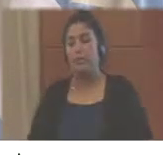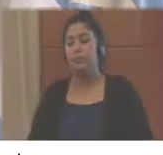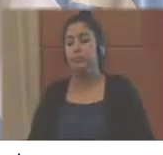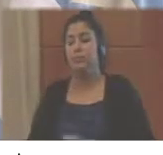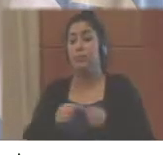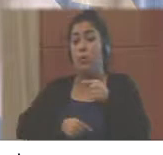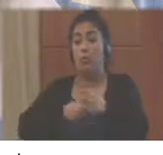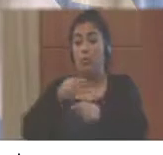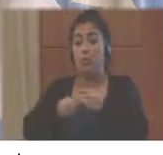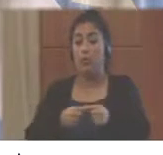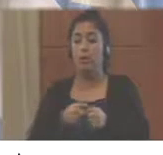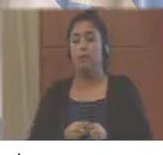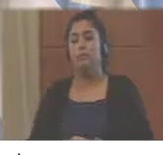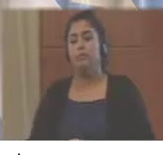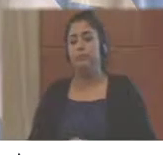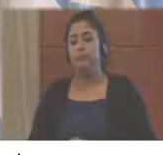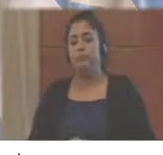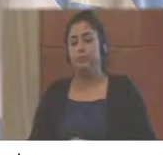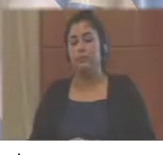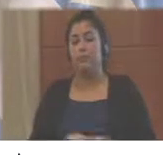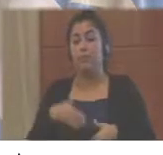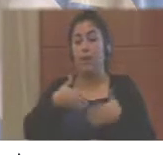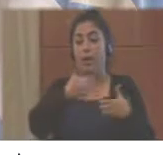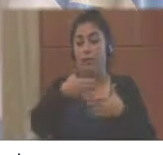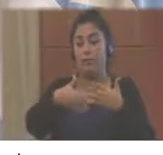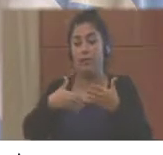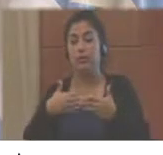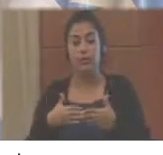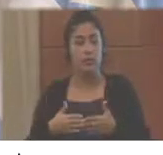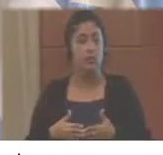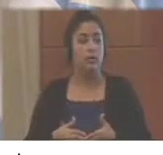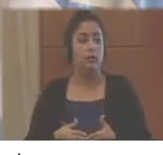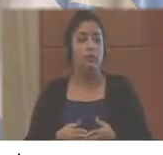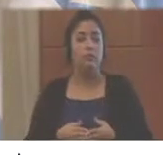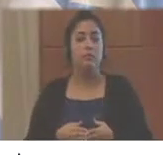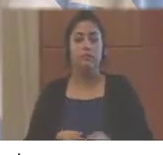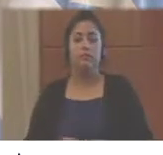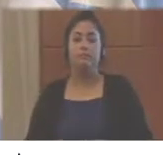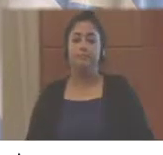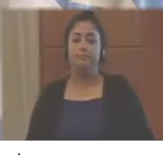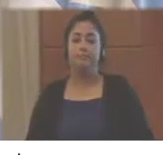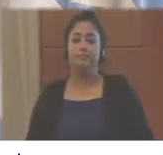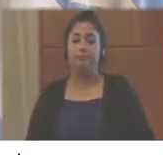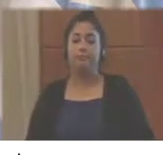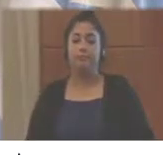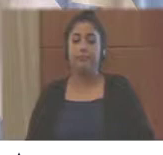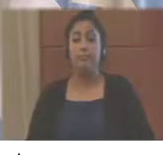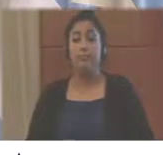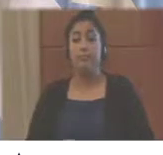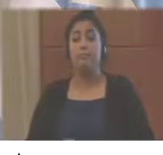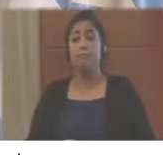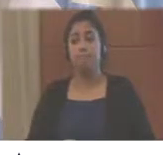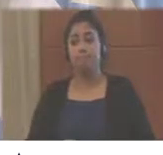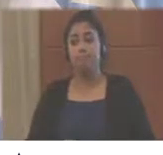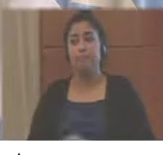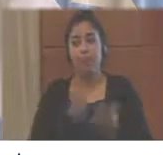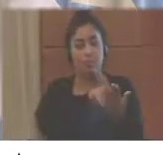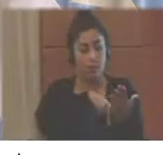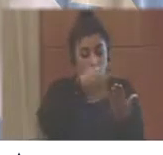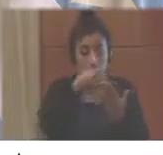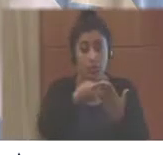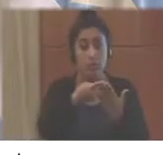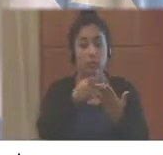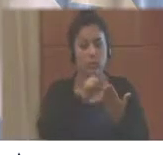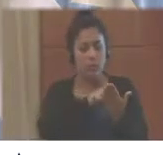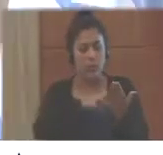and and the risk variable has also been included to the national